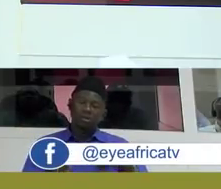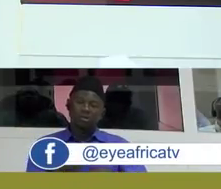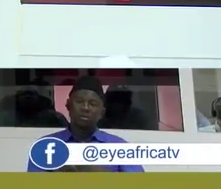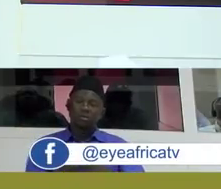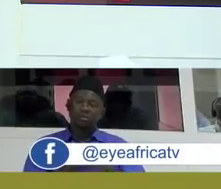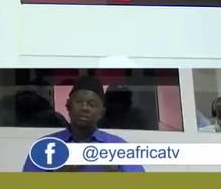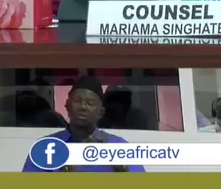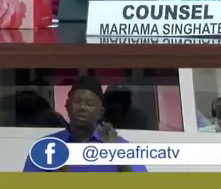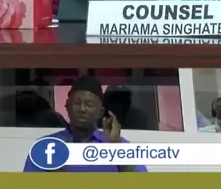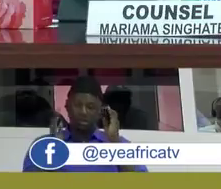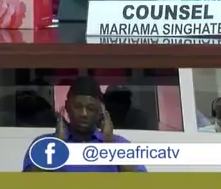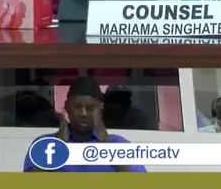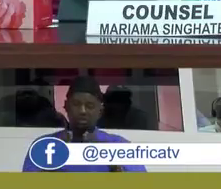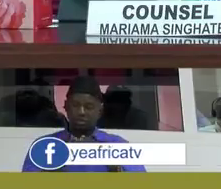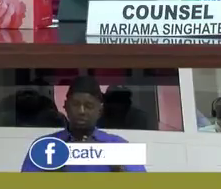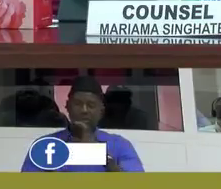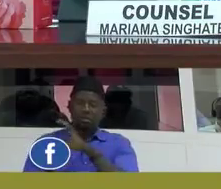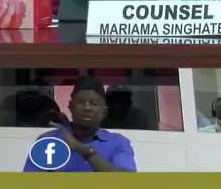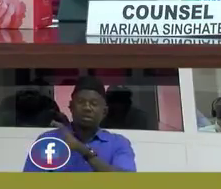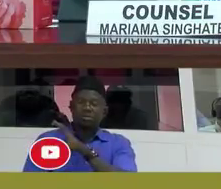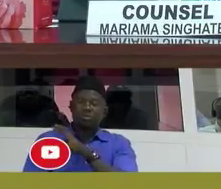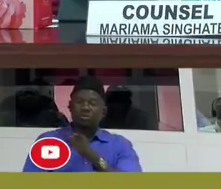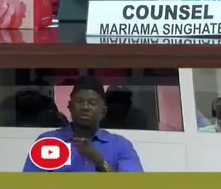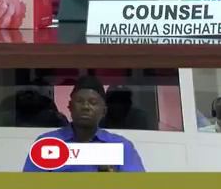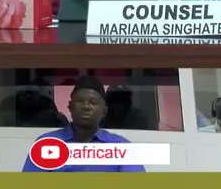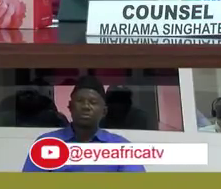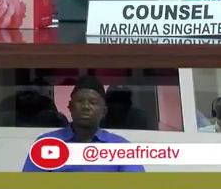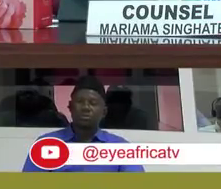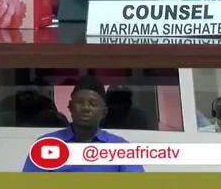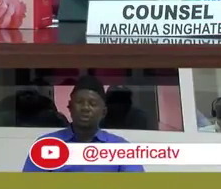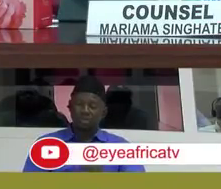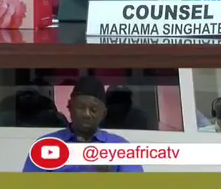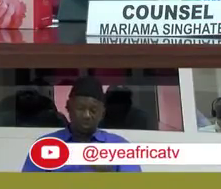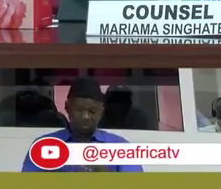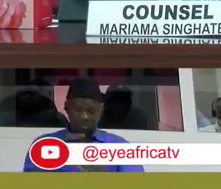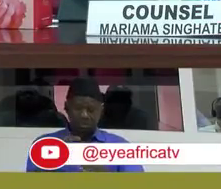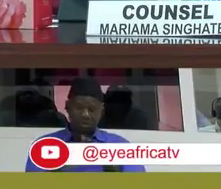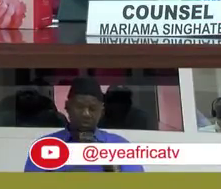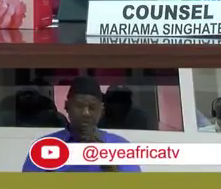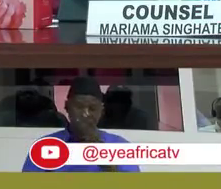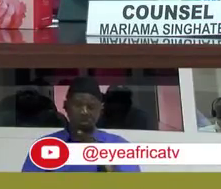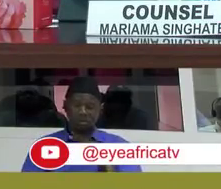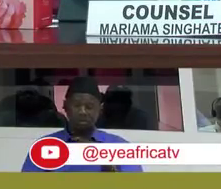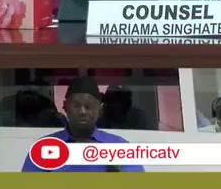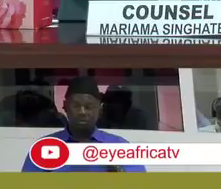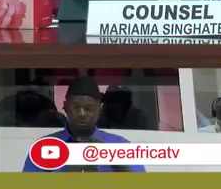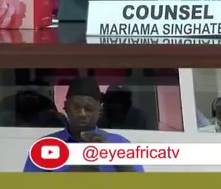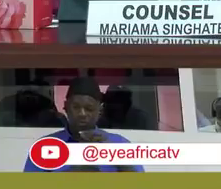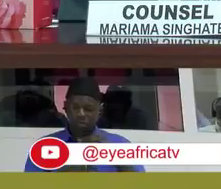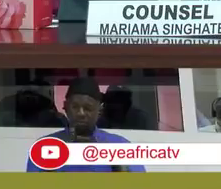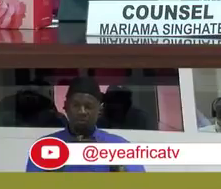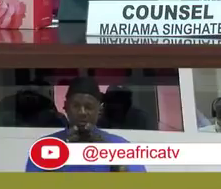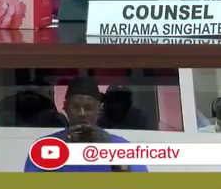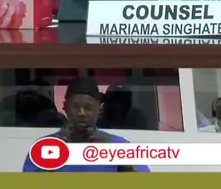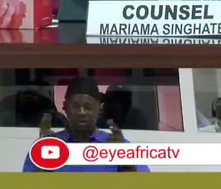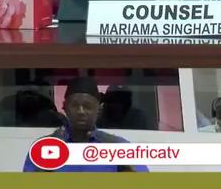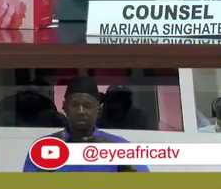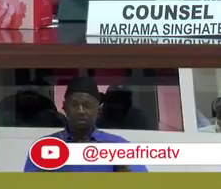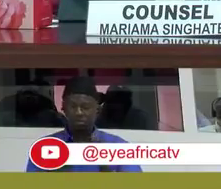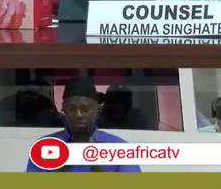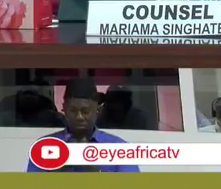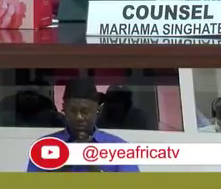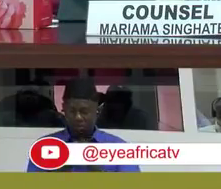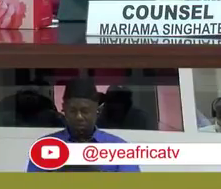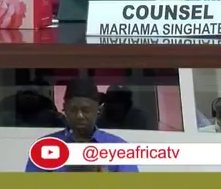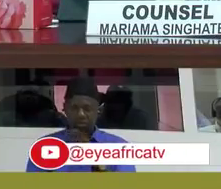it step by step. You said that soon after the declaration, at this page 25 of your book,